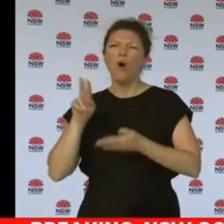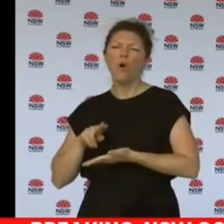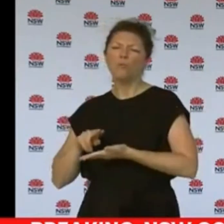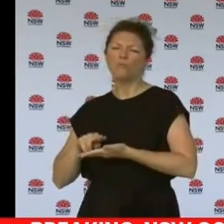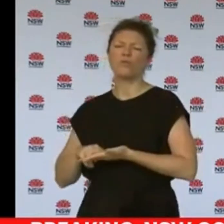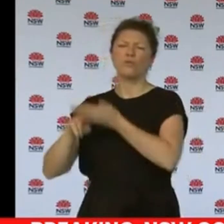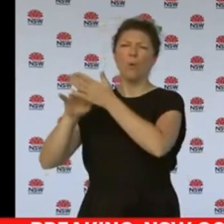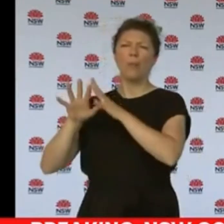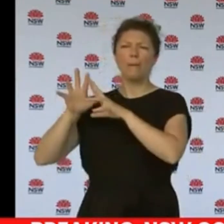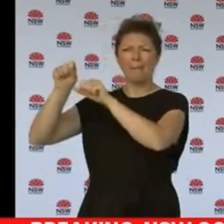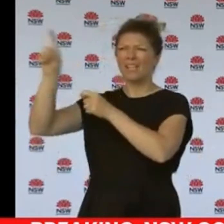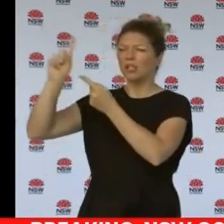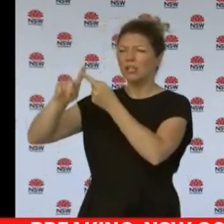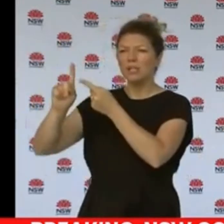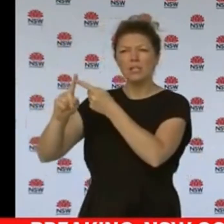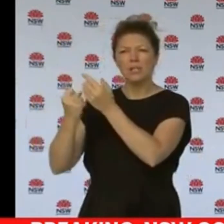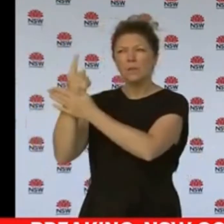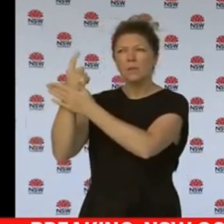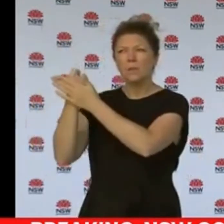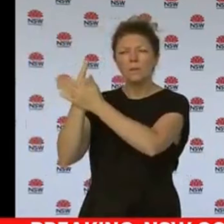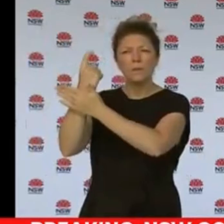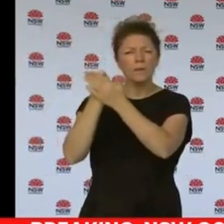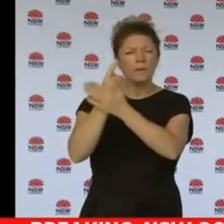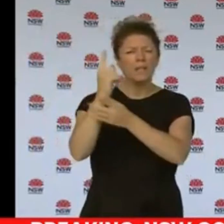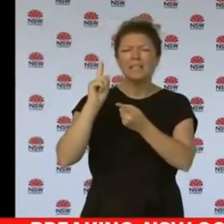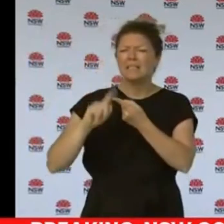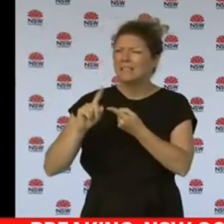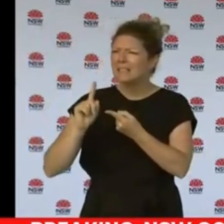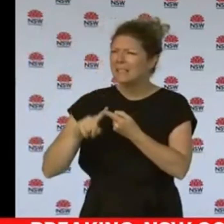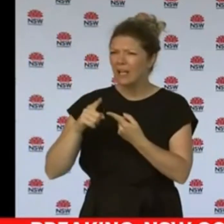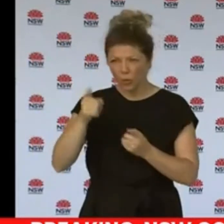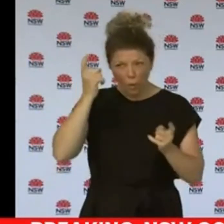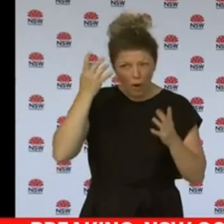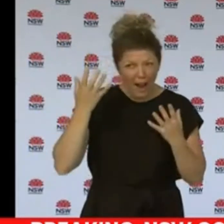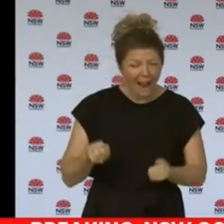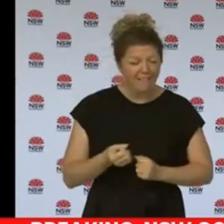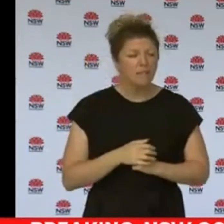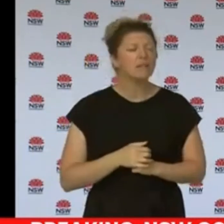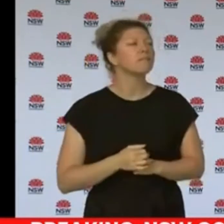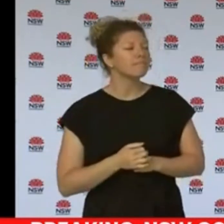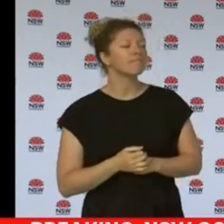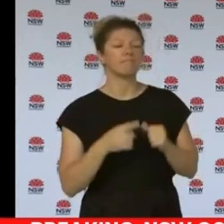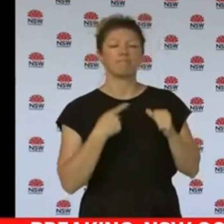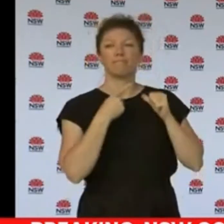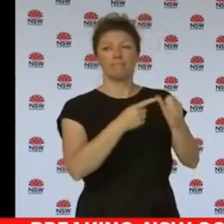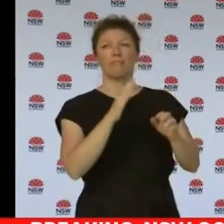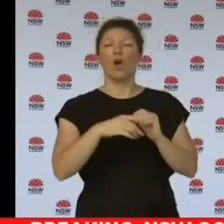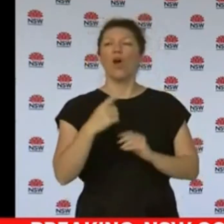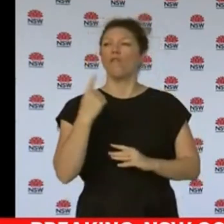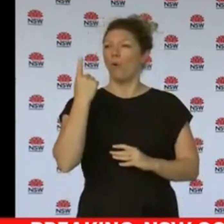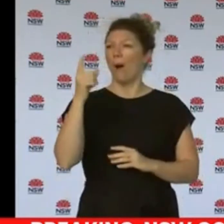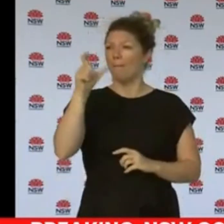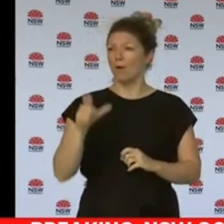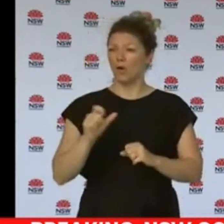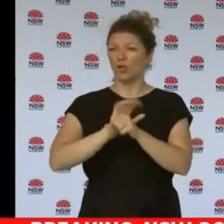past couple of weeks. What's your level of concern about the Northern Beaches, especially that northern zone, even though they are out of lockdown? So the case that I mentioned today